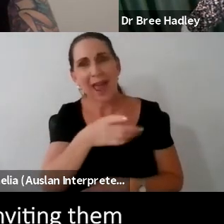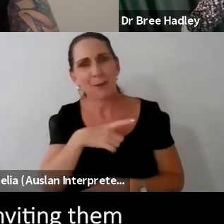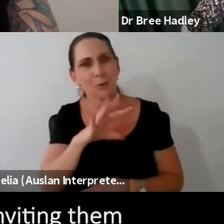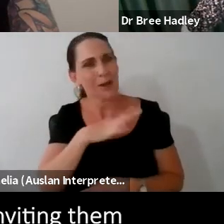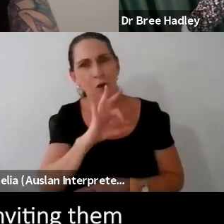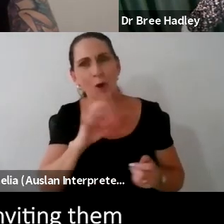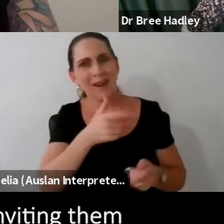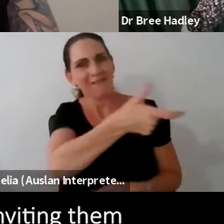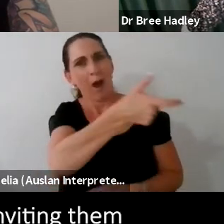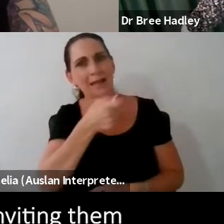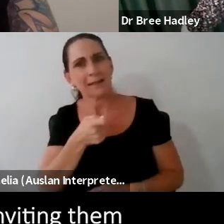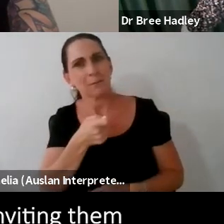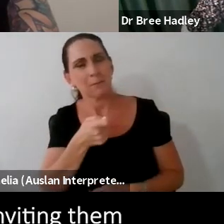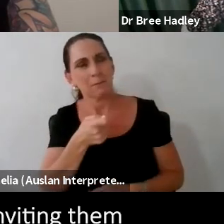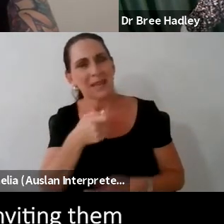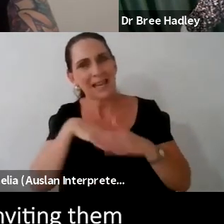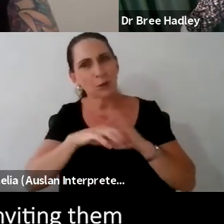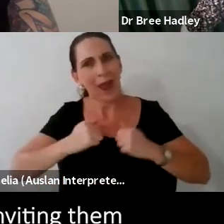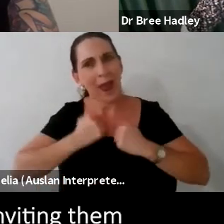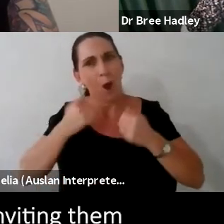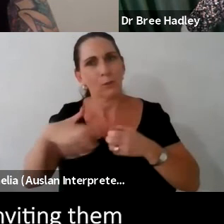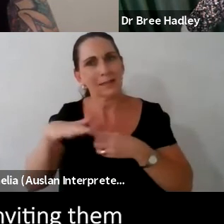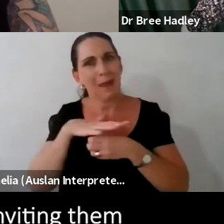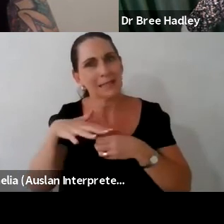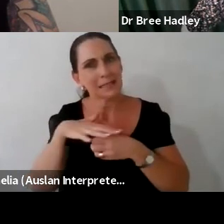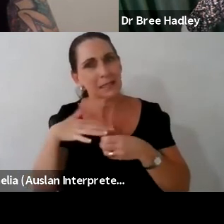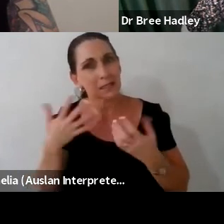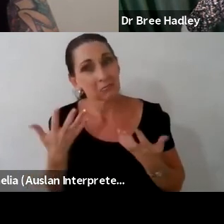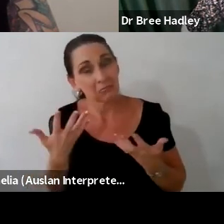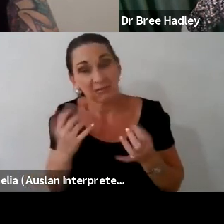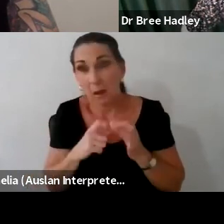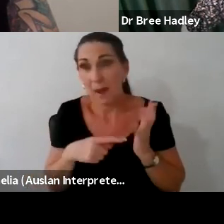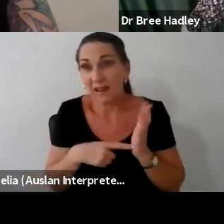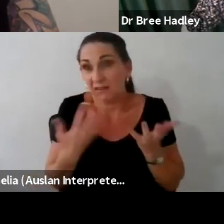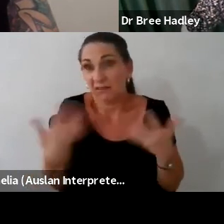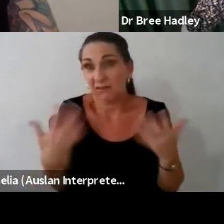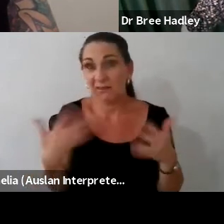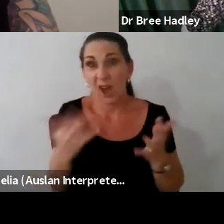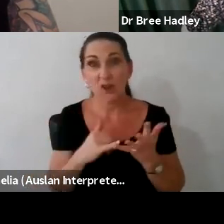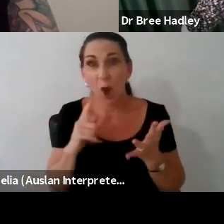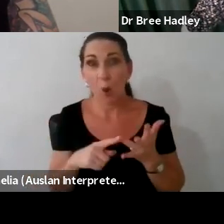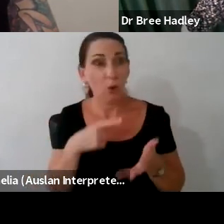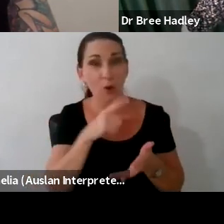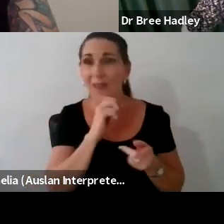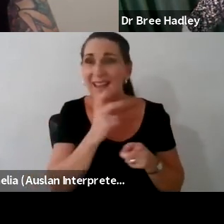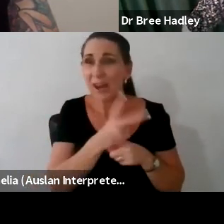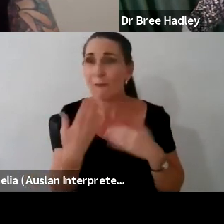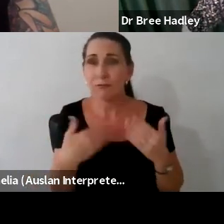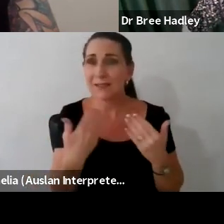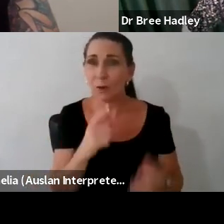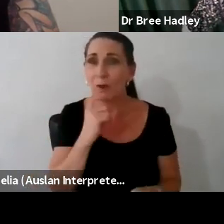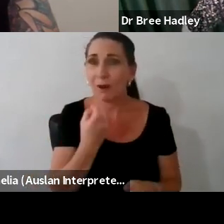into their space, our space, but so you'll get over it. End